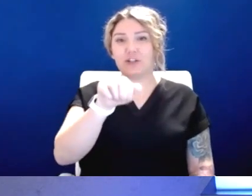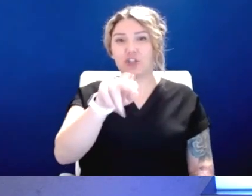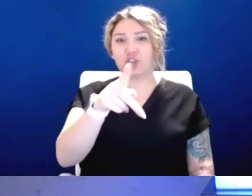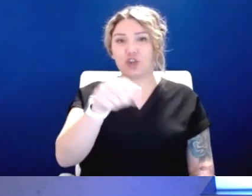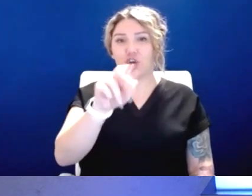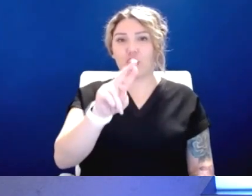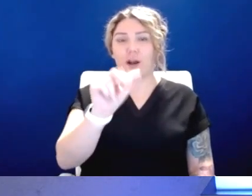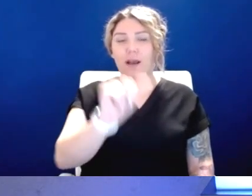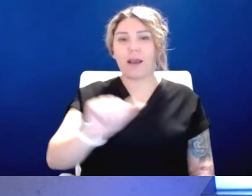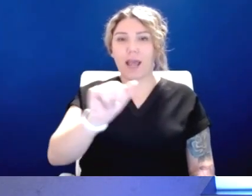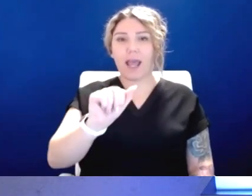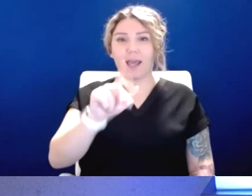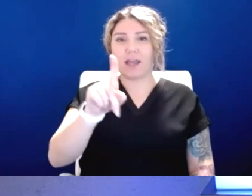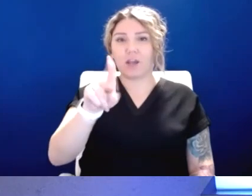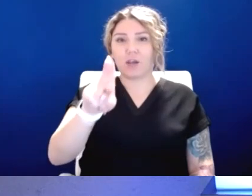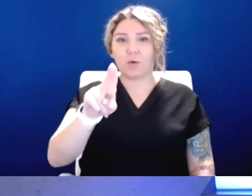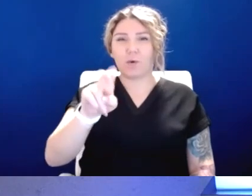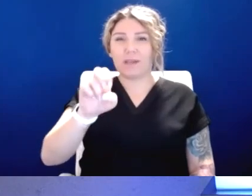at